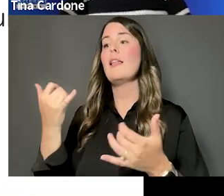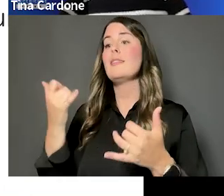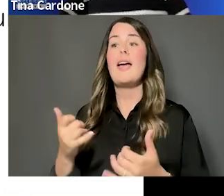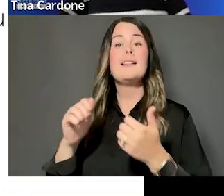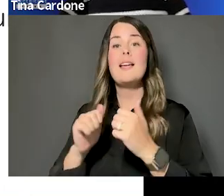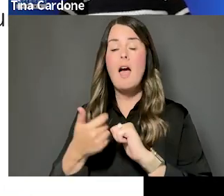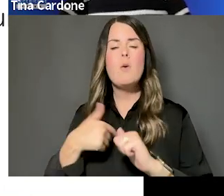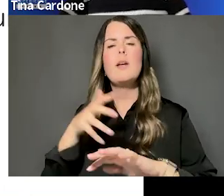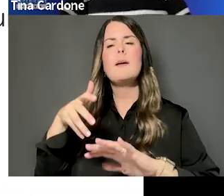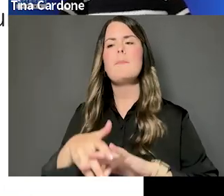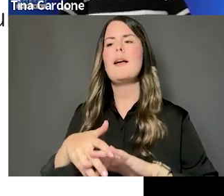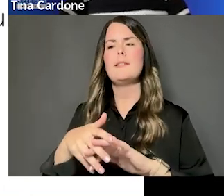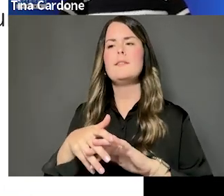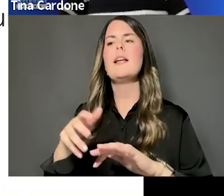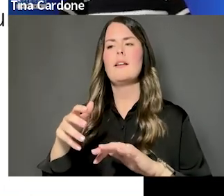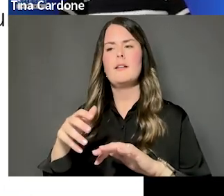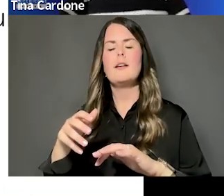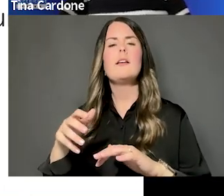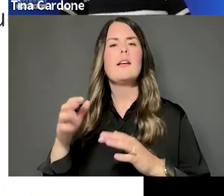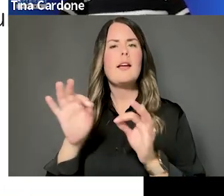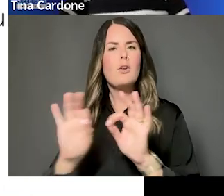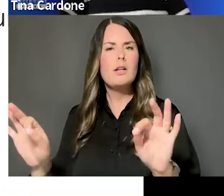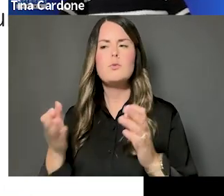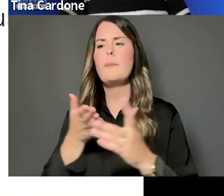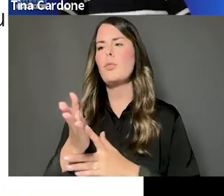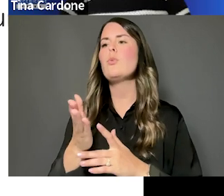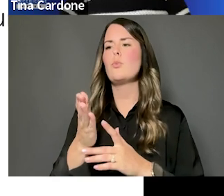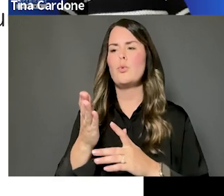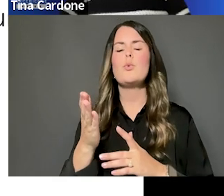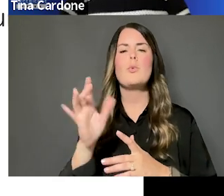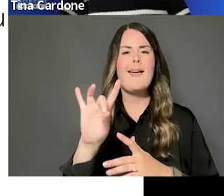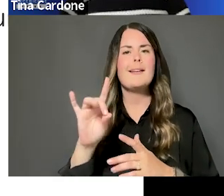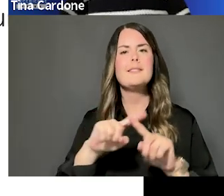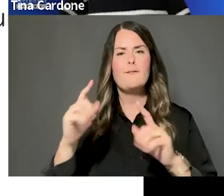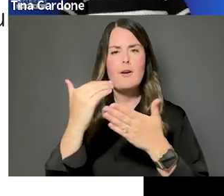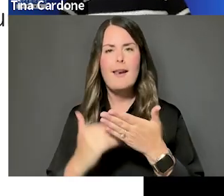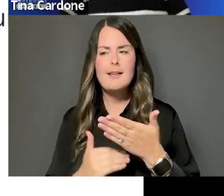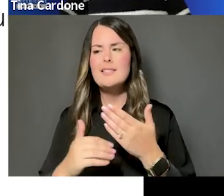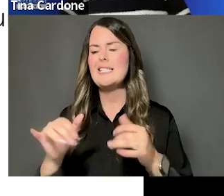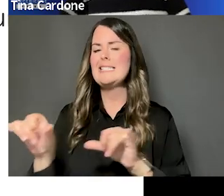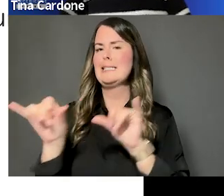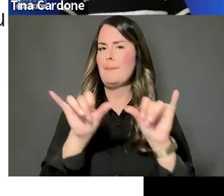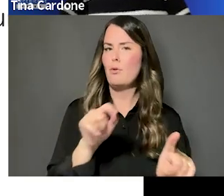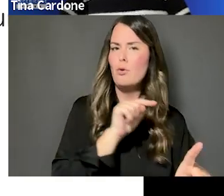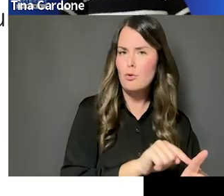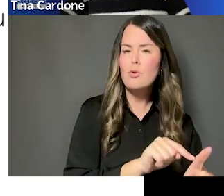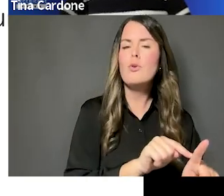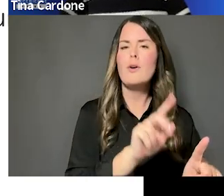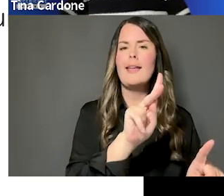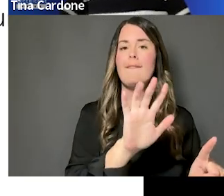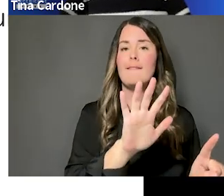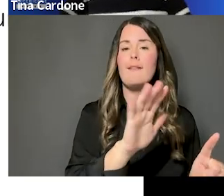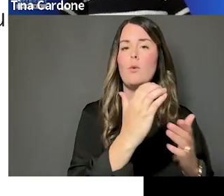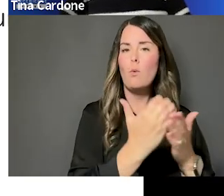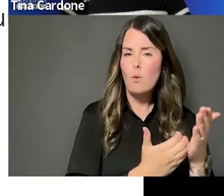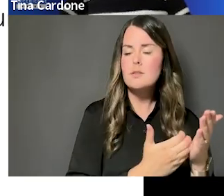added embedded exercises in 8 key lessons across the first 1 to 2 units, similar to what's already built into the first unit of